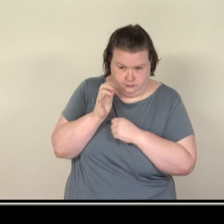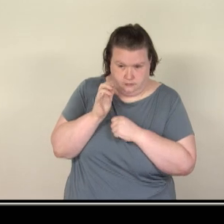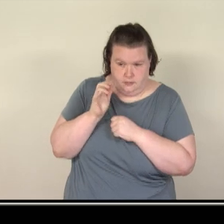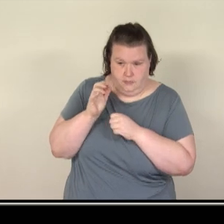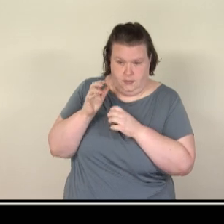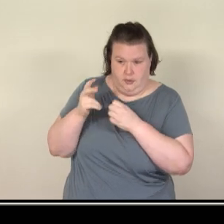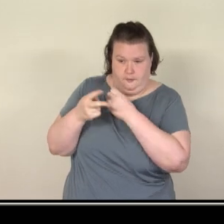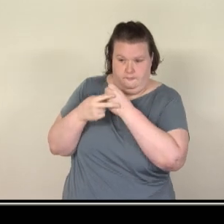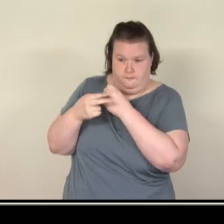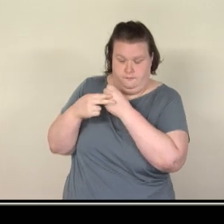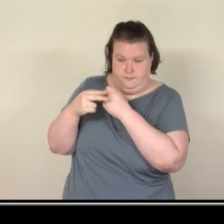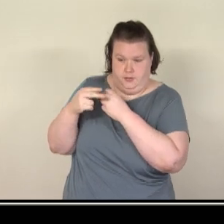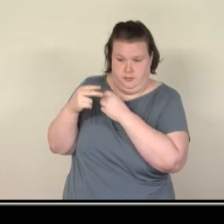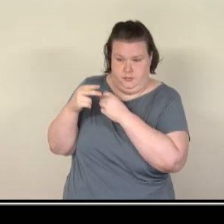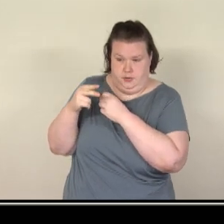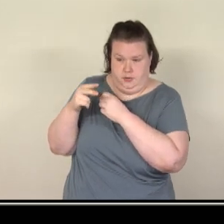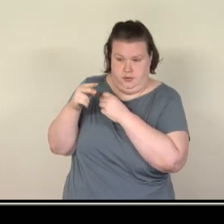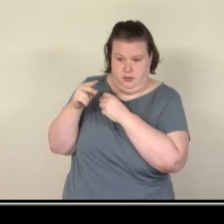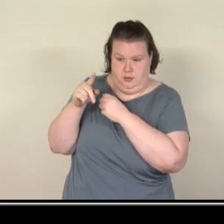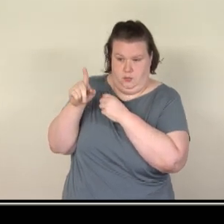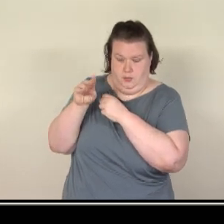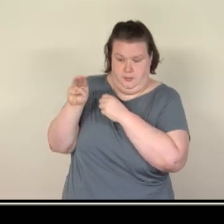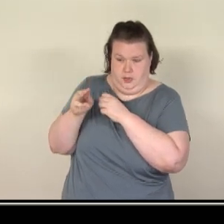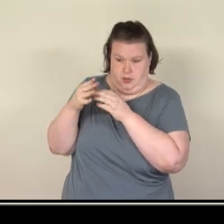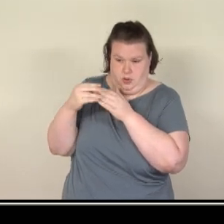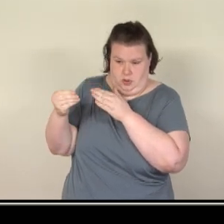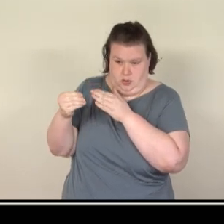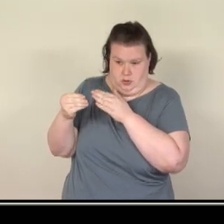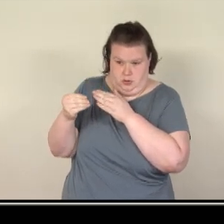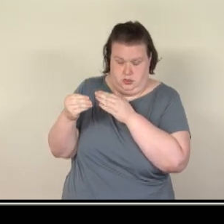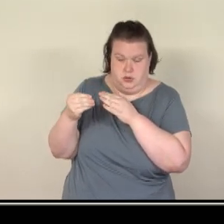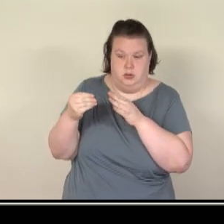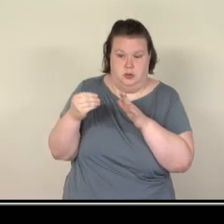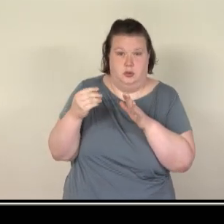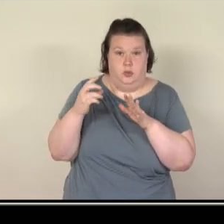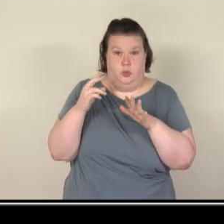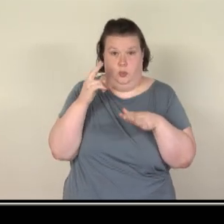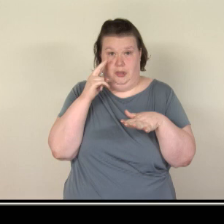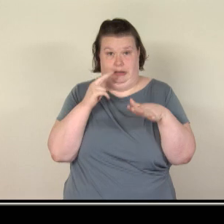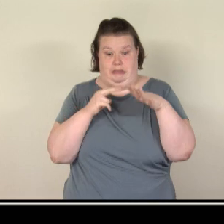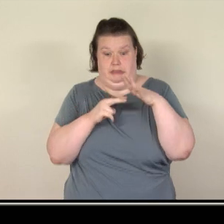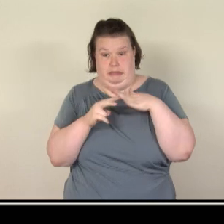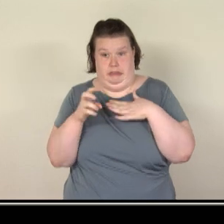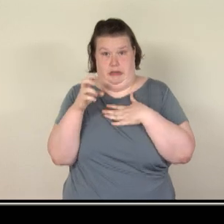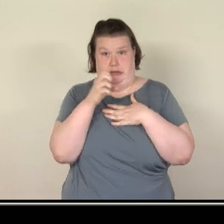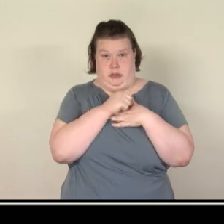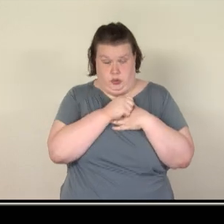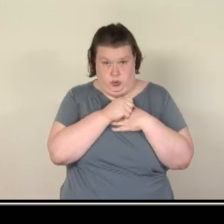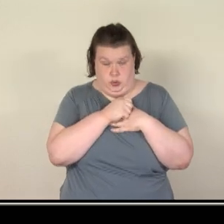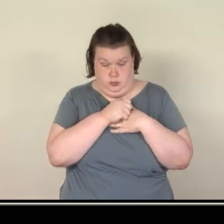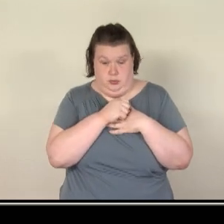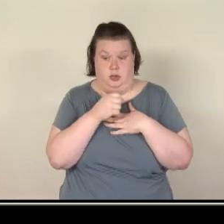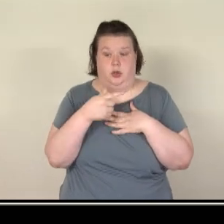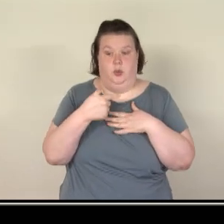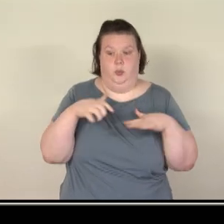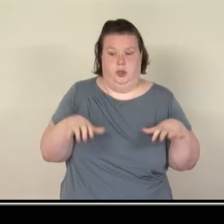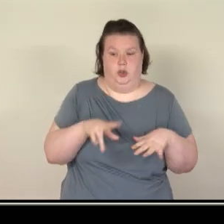So we ended up about $2.7 million better than what we had adopted in the original